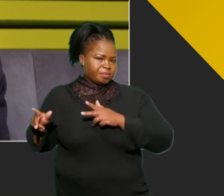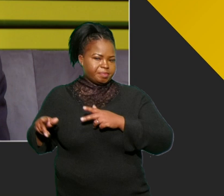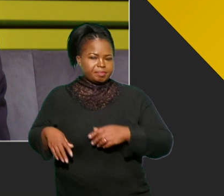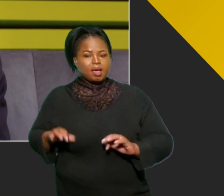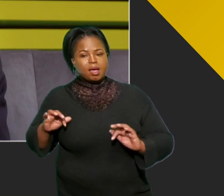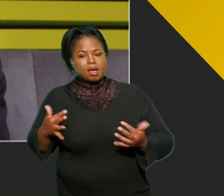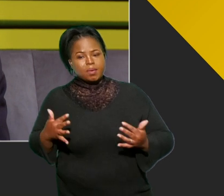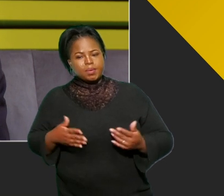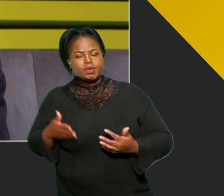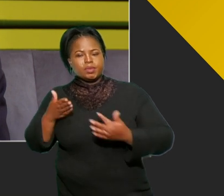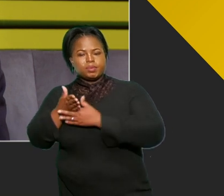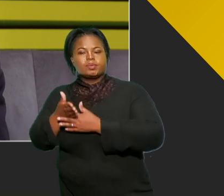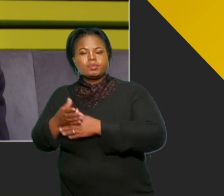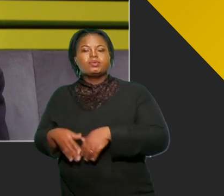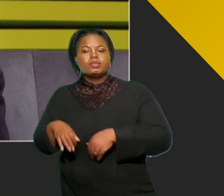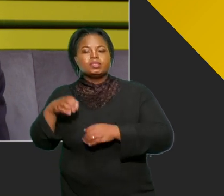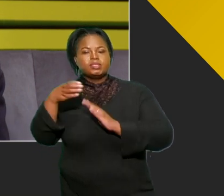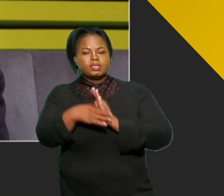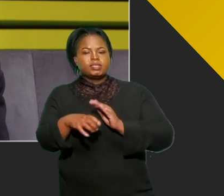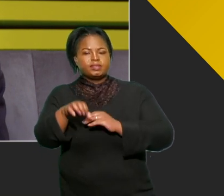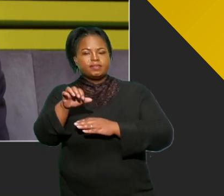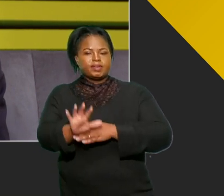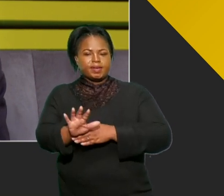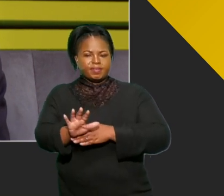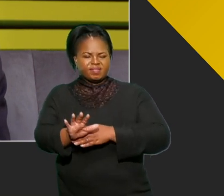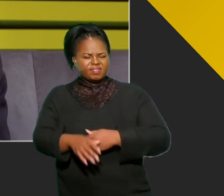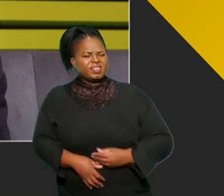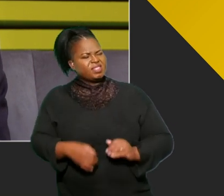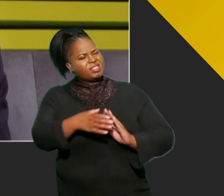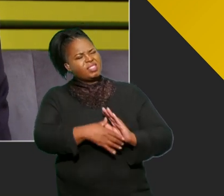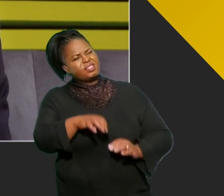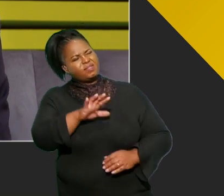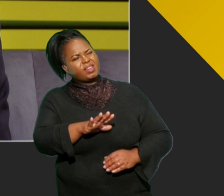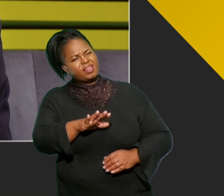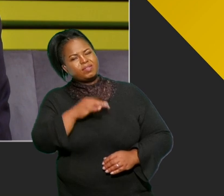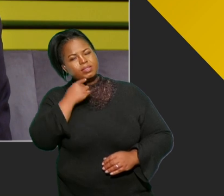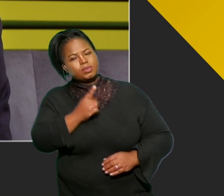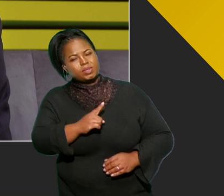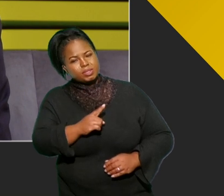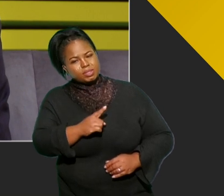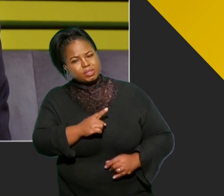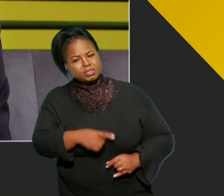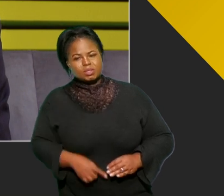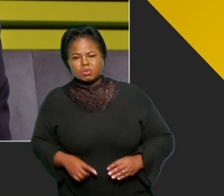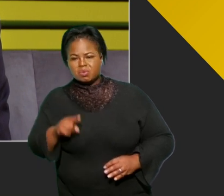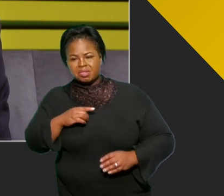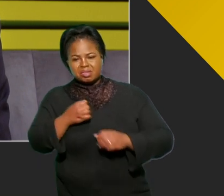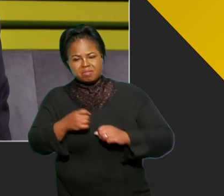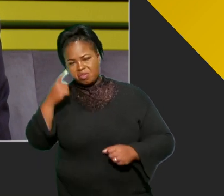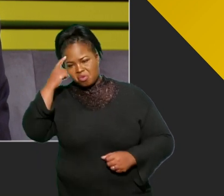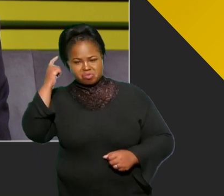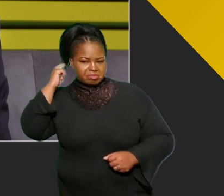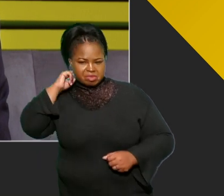through Section 5 of the PIE Act. Mm. What does Section 5 of the PIE Act say? It's where they don't consider whether